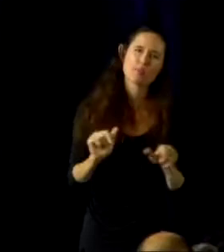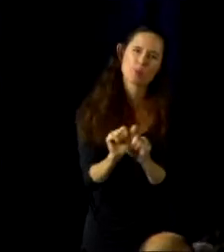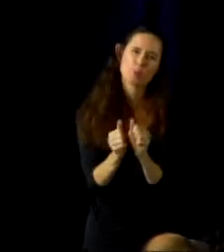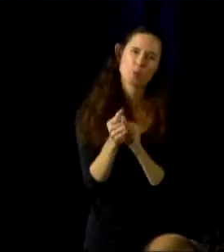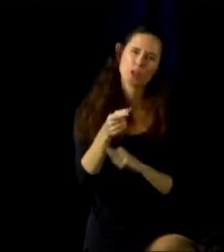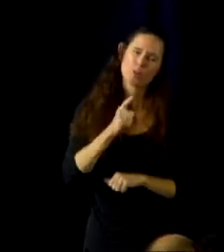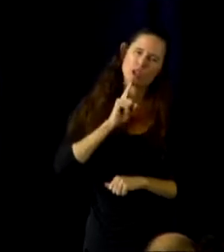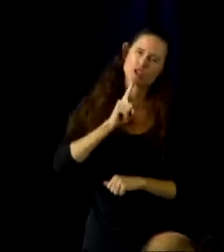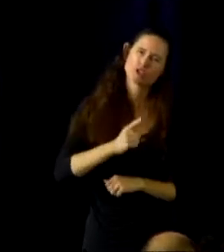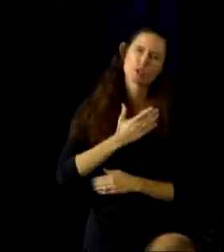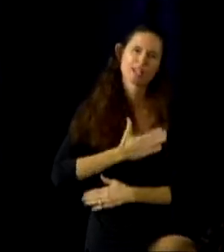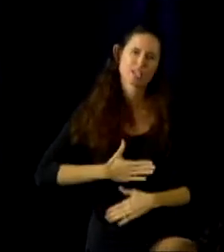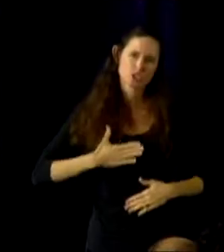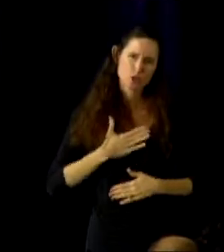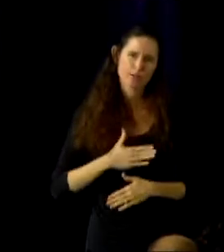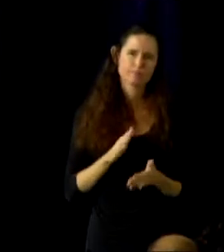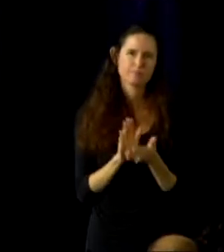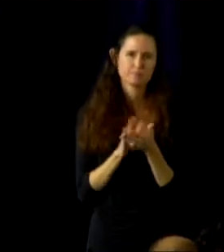it.